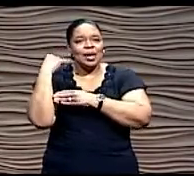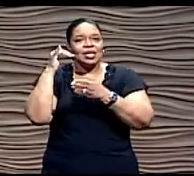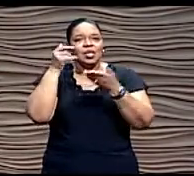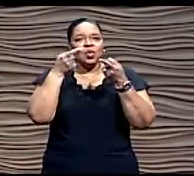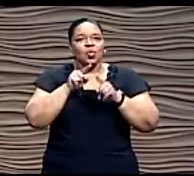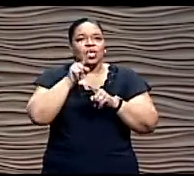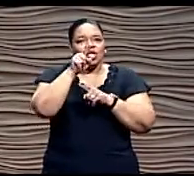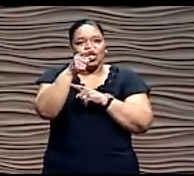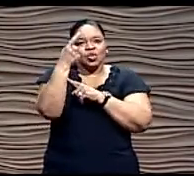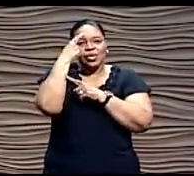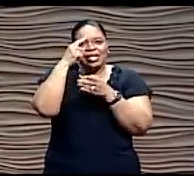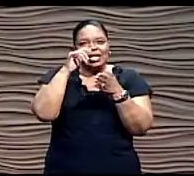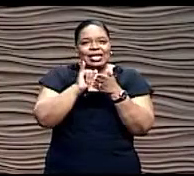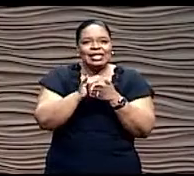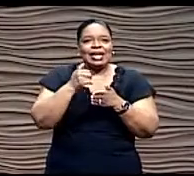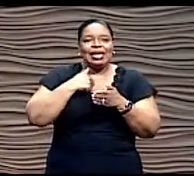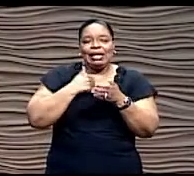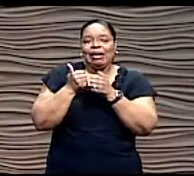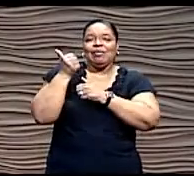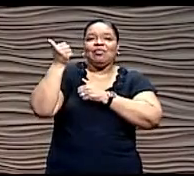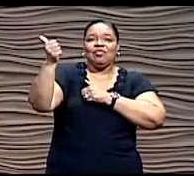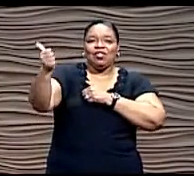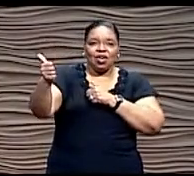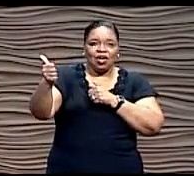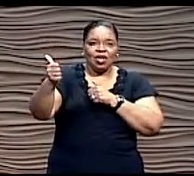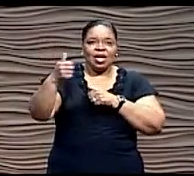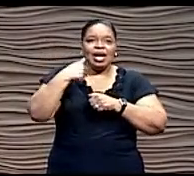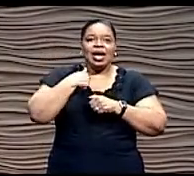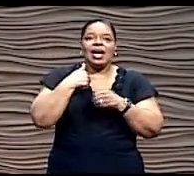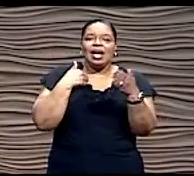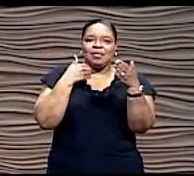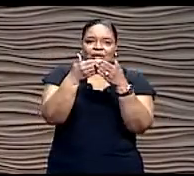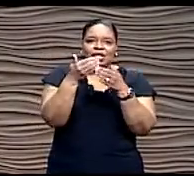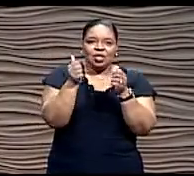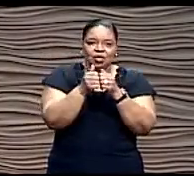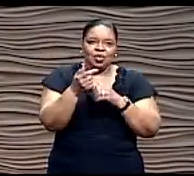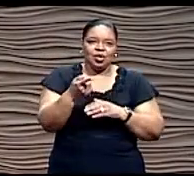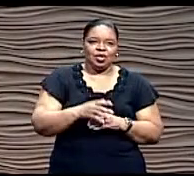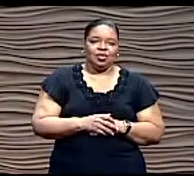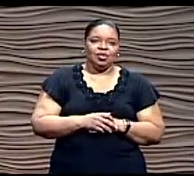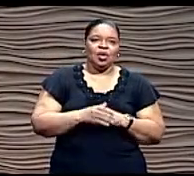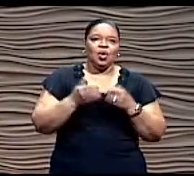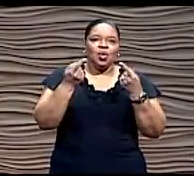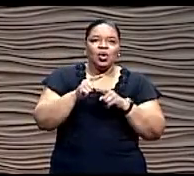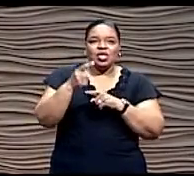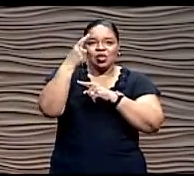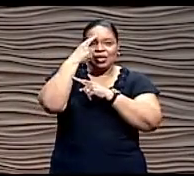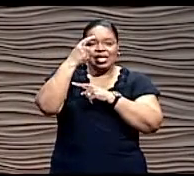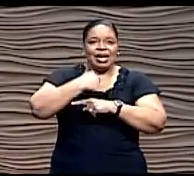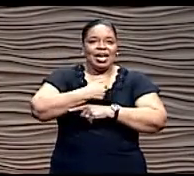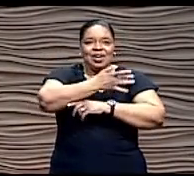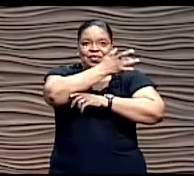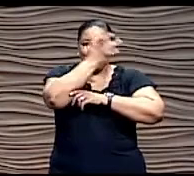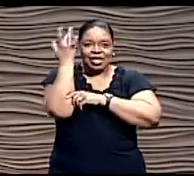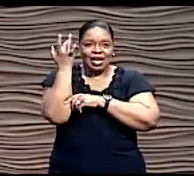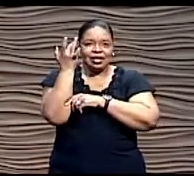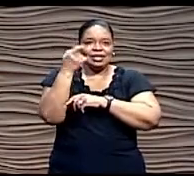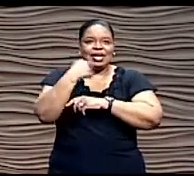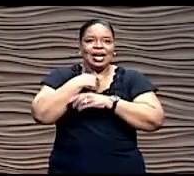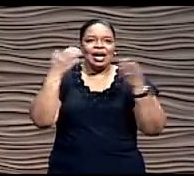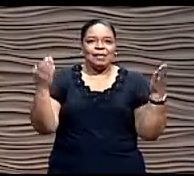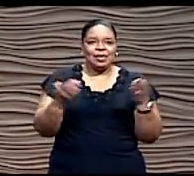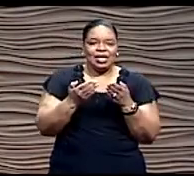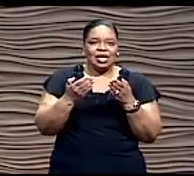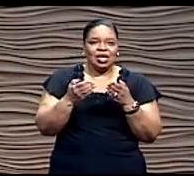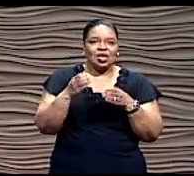you think that I'm over there, I'm right up here. When you think I've forgotten you, I'm